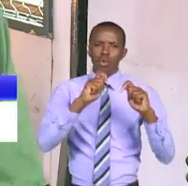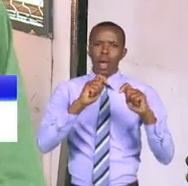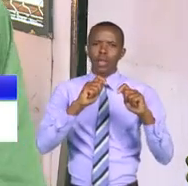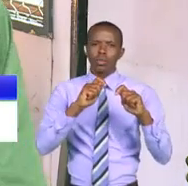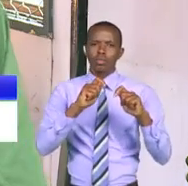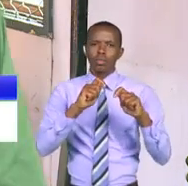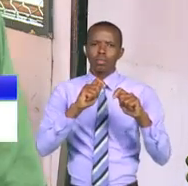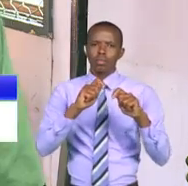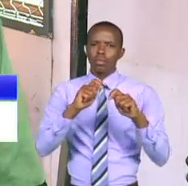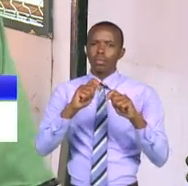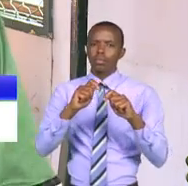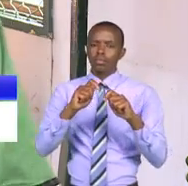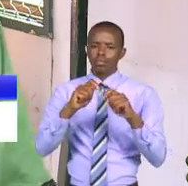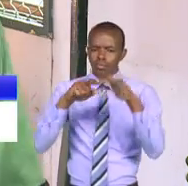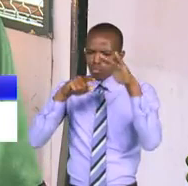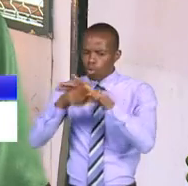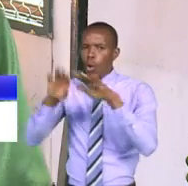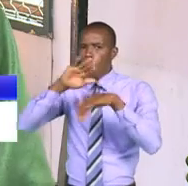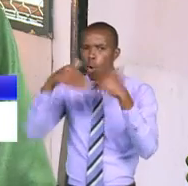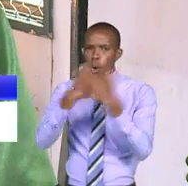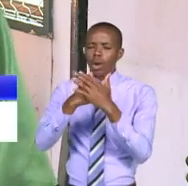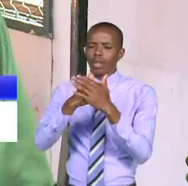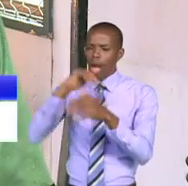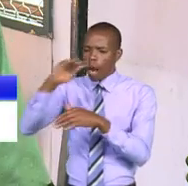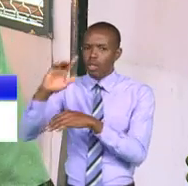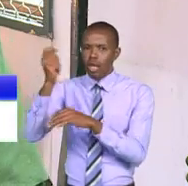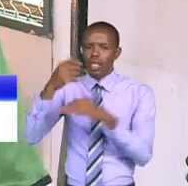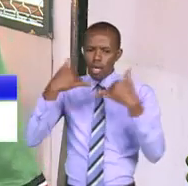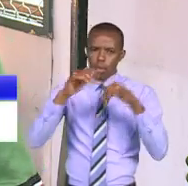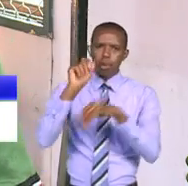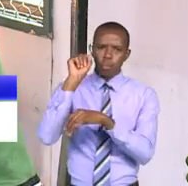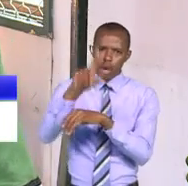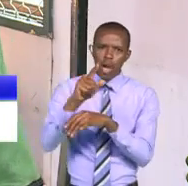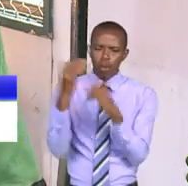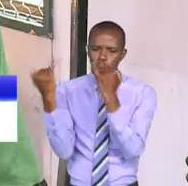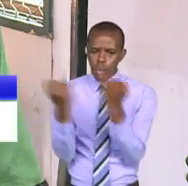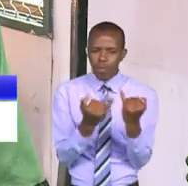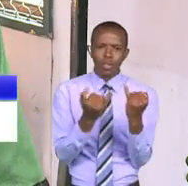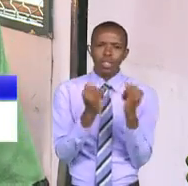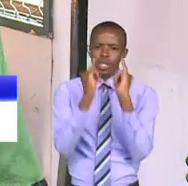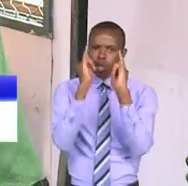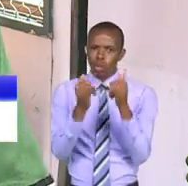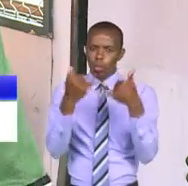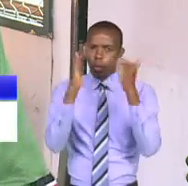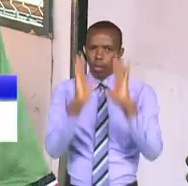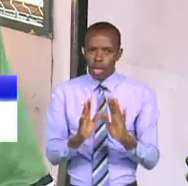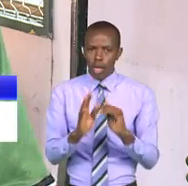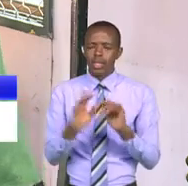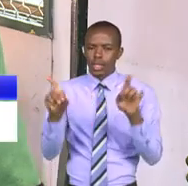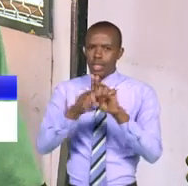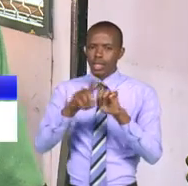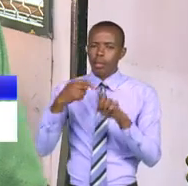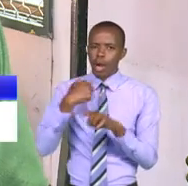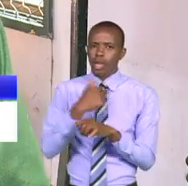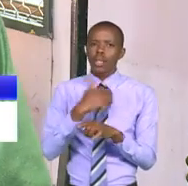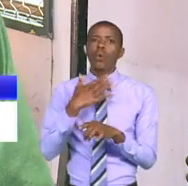corner of Kenya to play darts and welcome new players. We are also on the verge